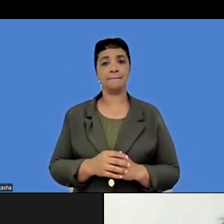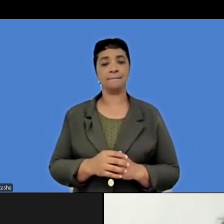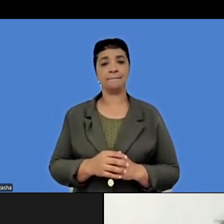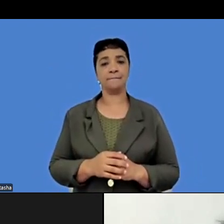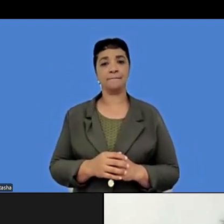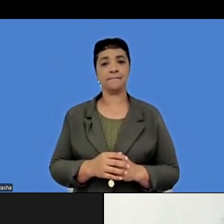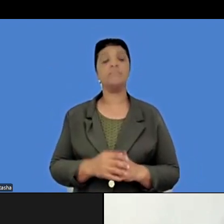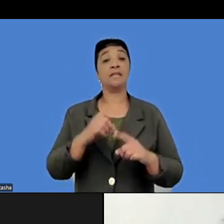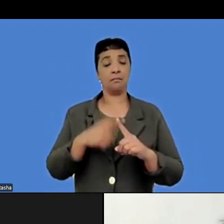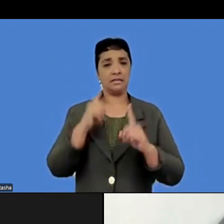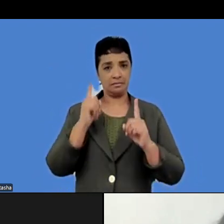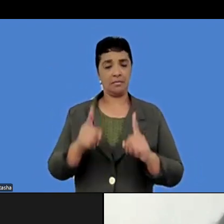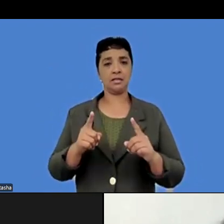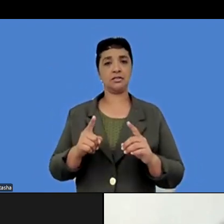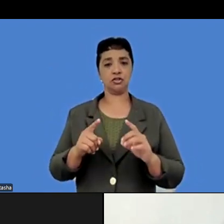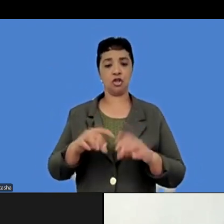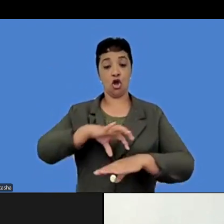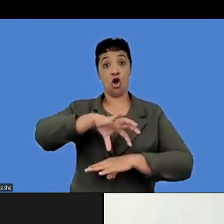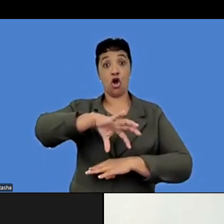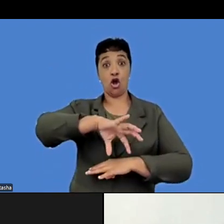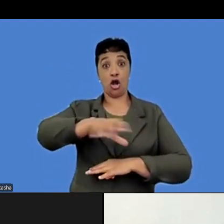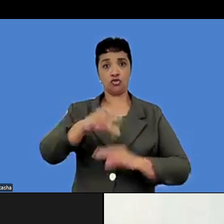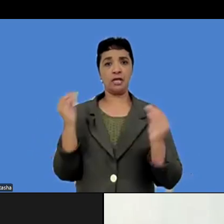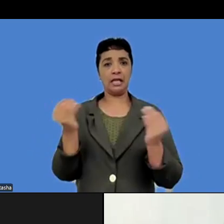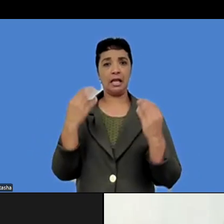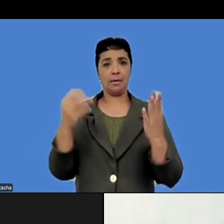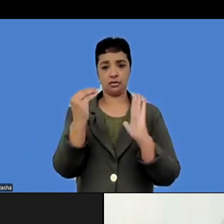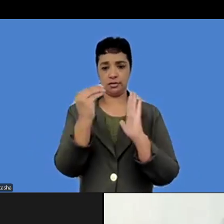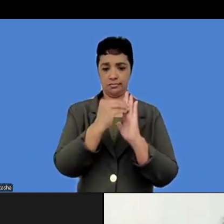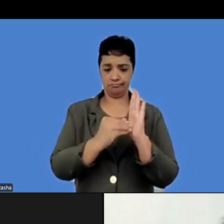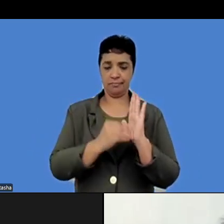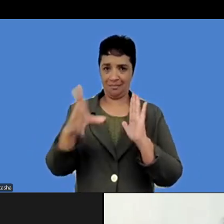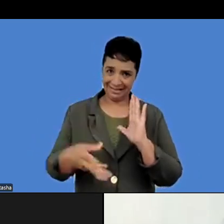emergency protocols for people with disabilities, accelerate the